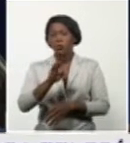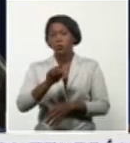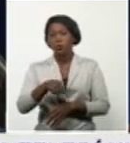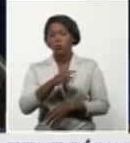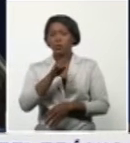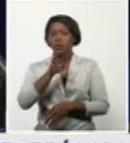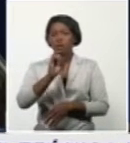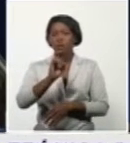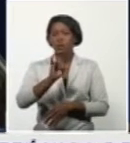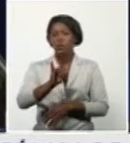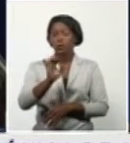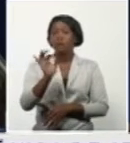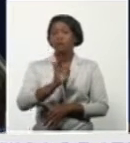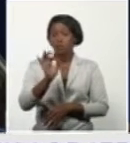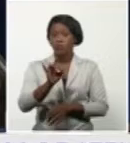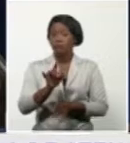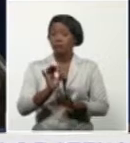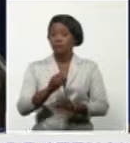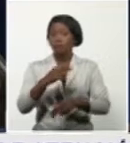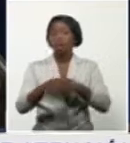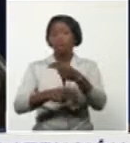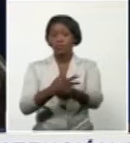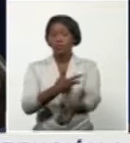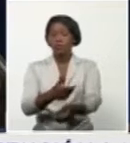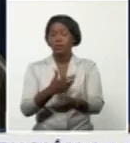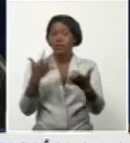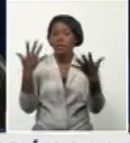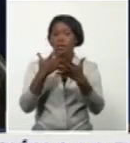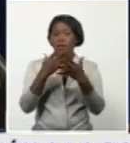people whose source of the infection has not been identified,